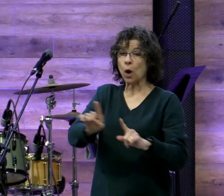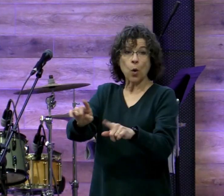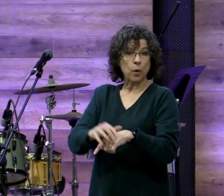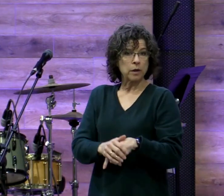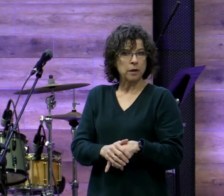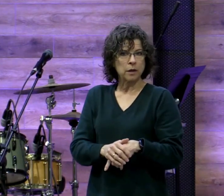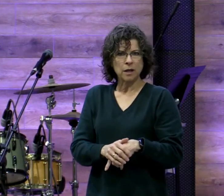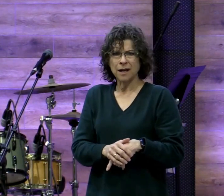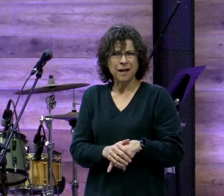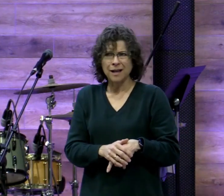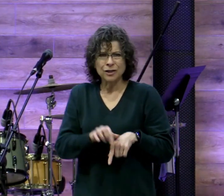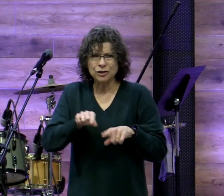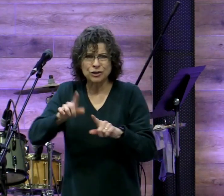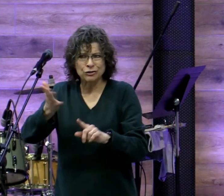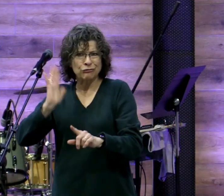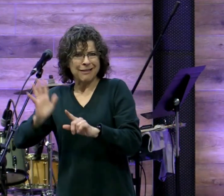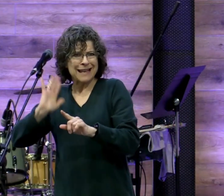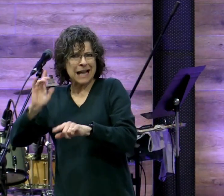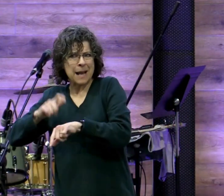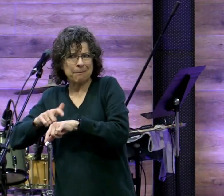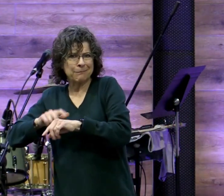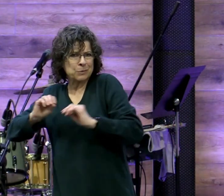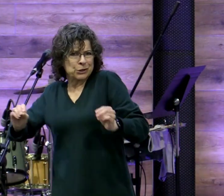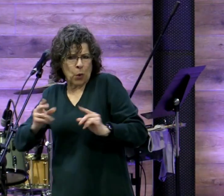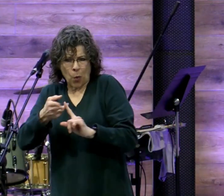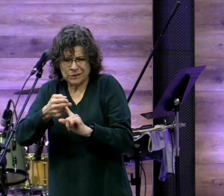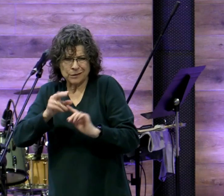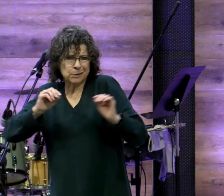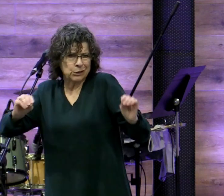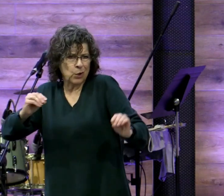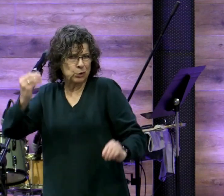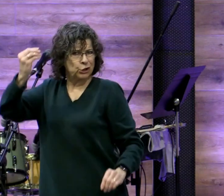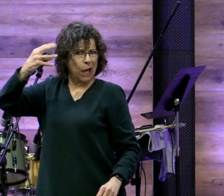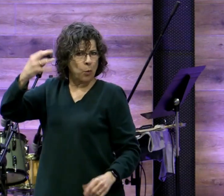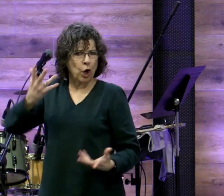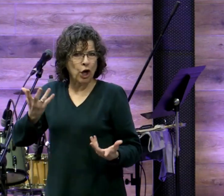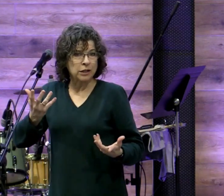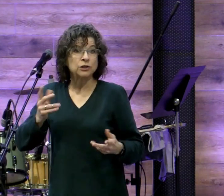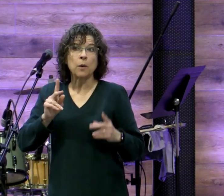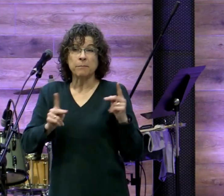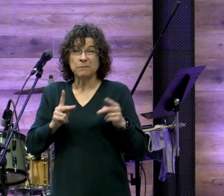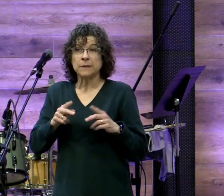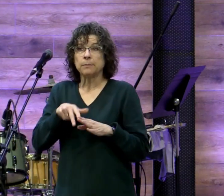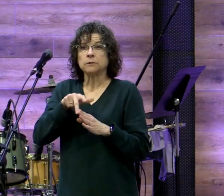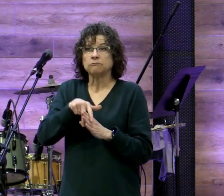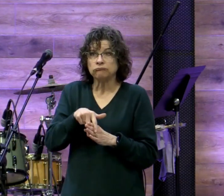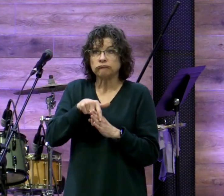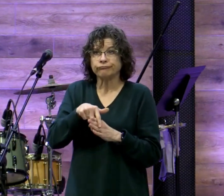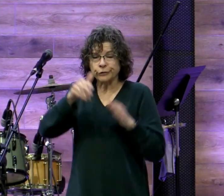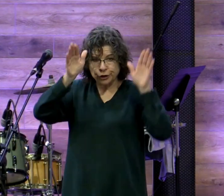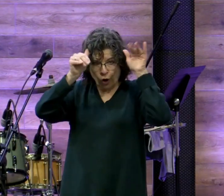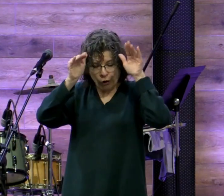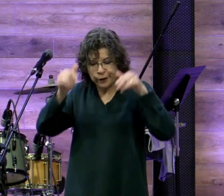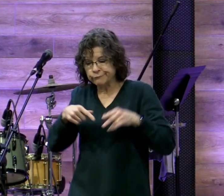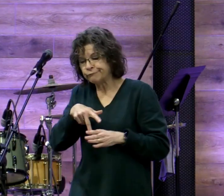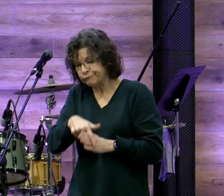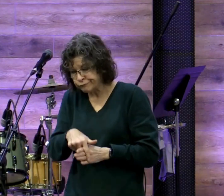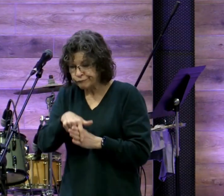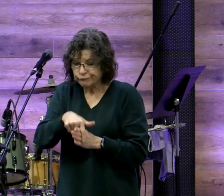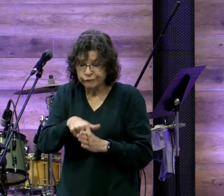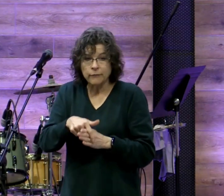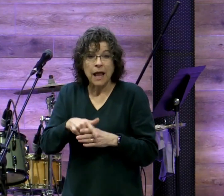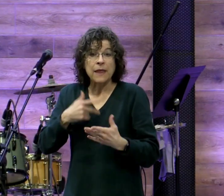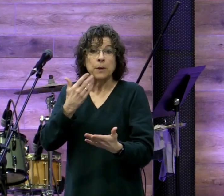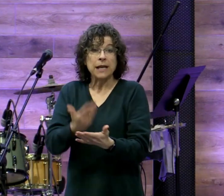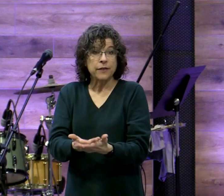they didn't live in a time where there was plumbing, right? That took a lot of work. And so people traveling out of town, they would come and they would wash